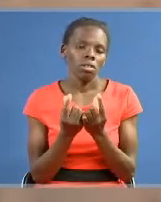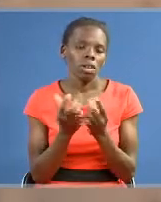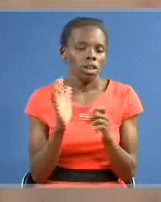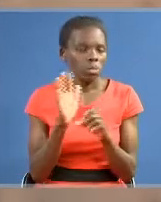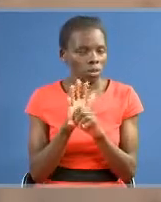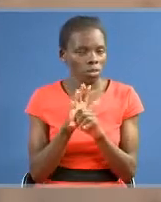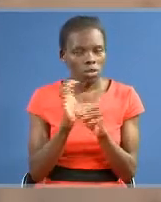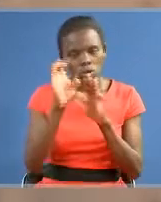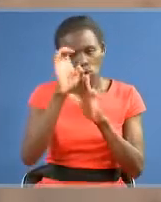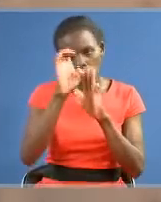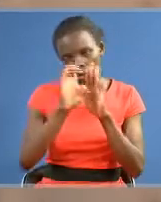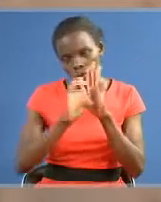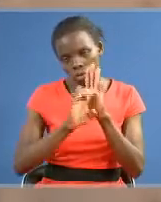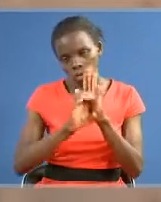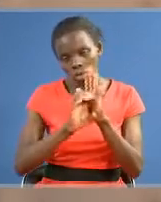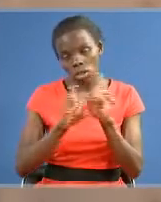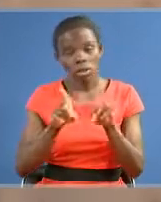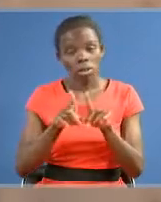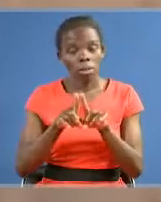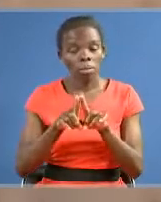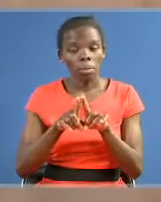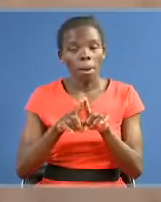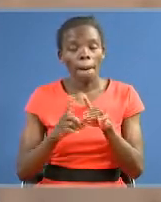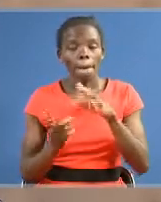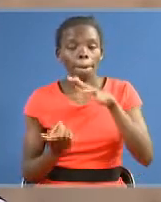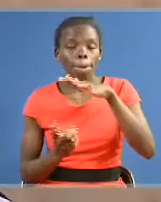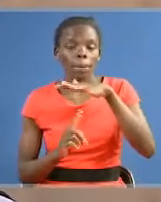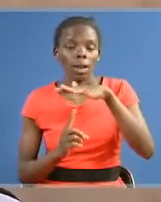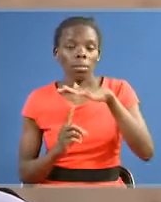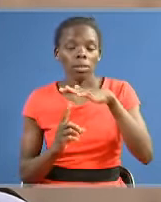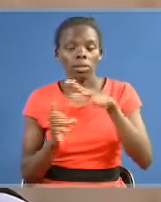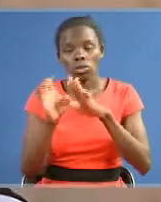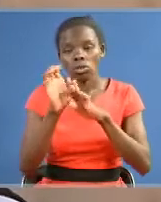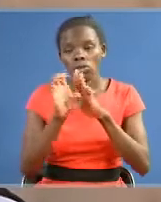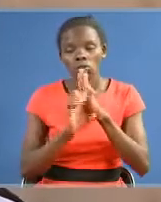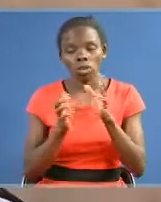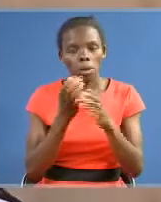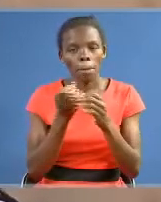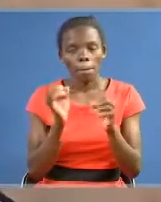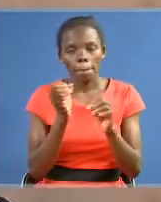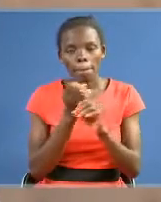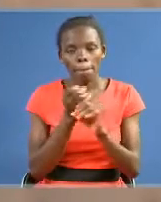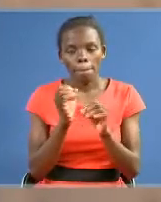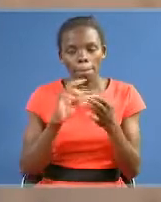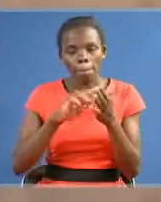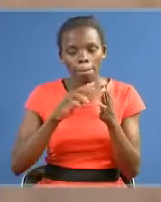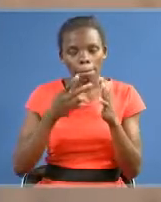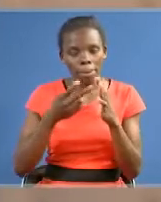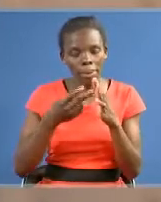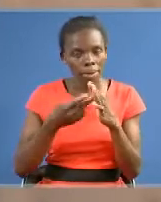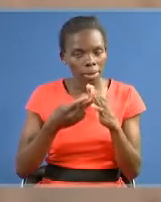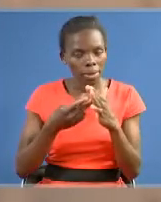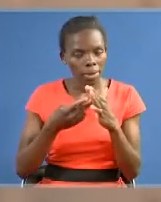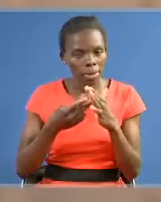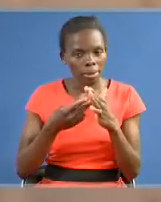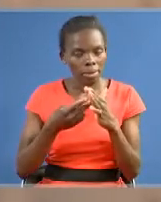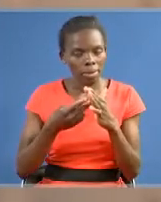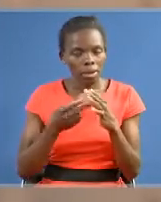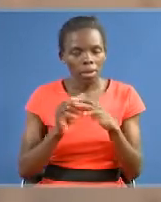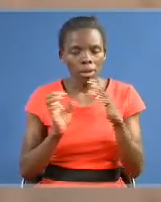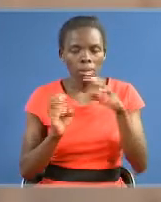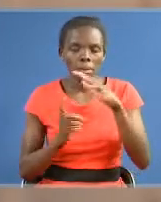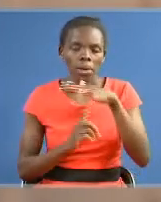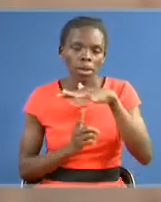as much as our constitution stipulates so, our parliament is unconstitutional, meaning our needs have not been met within